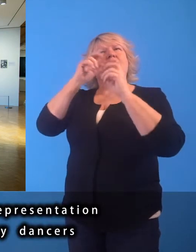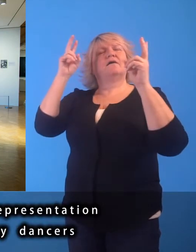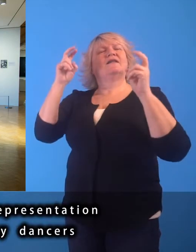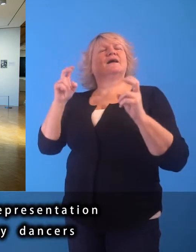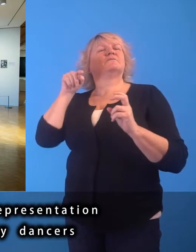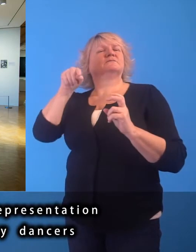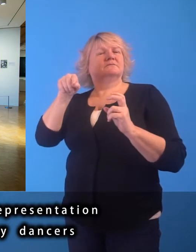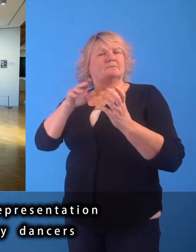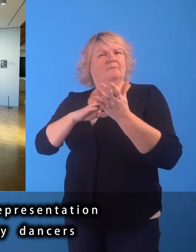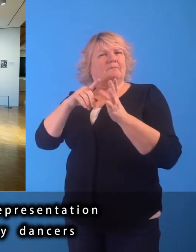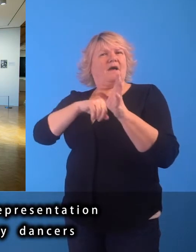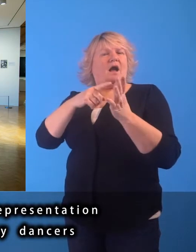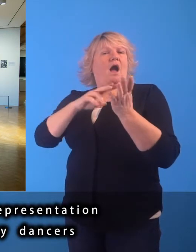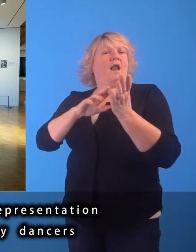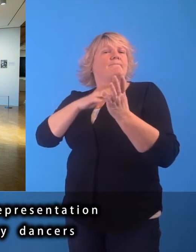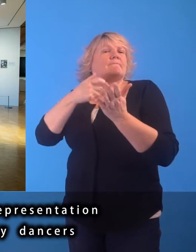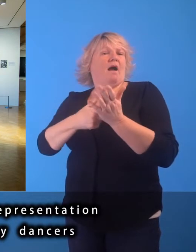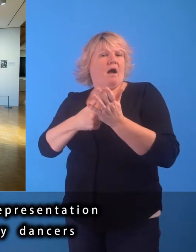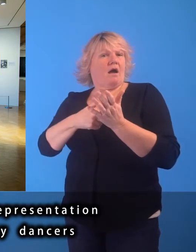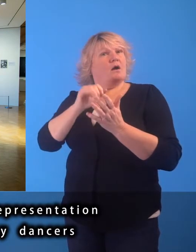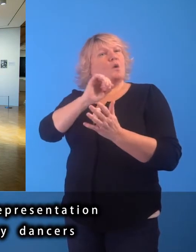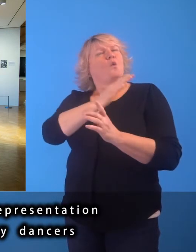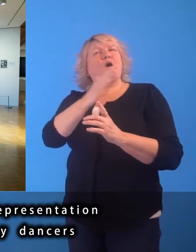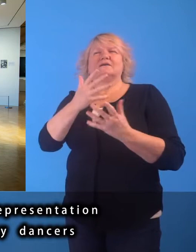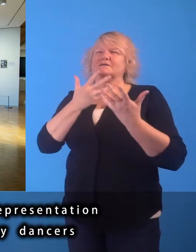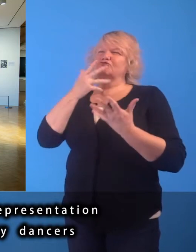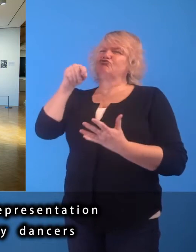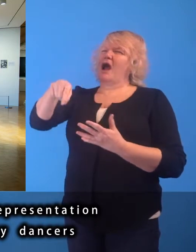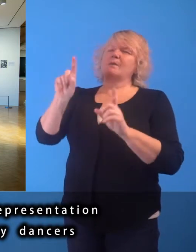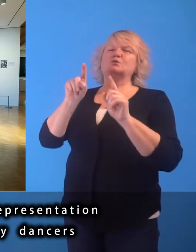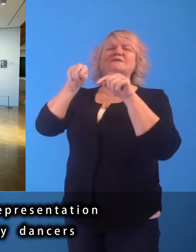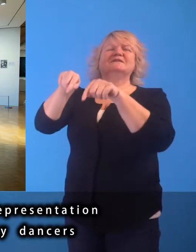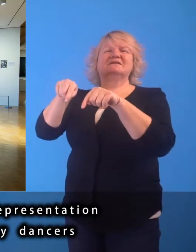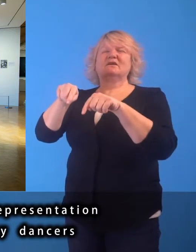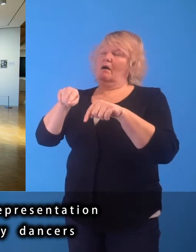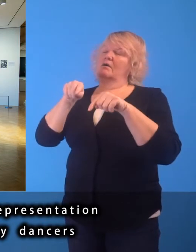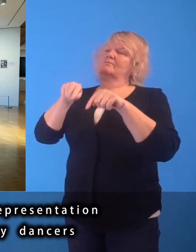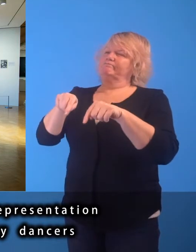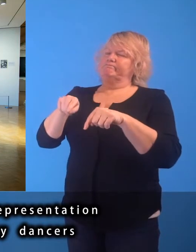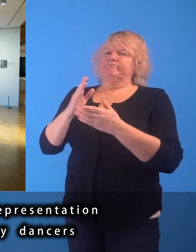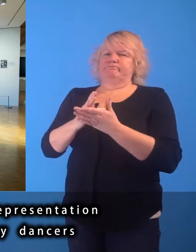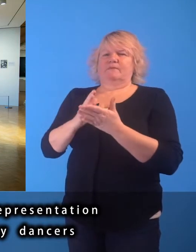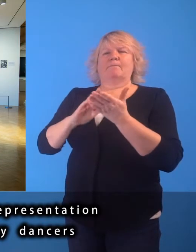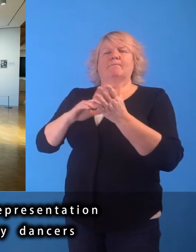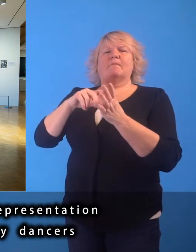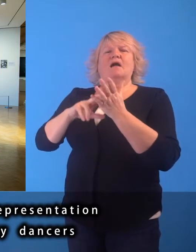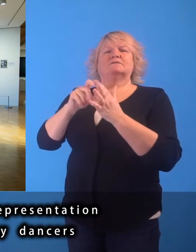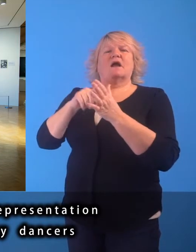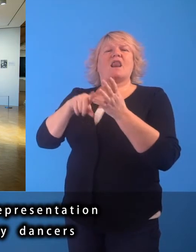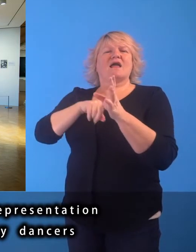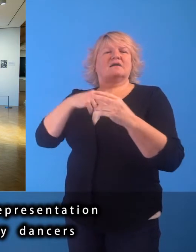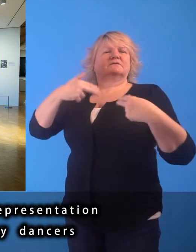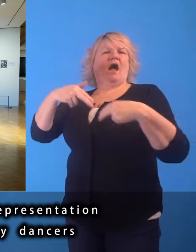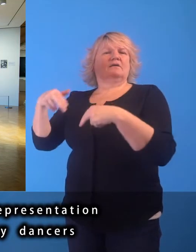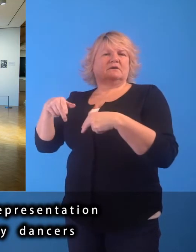Popular themes in the Western representation of Myanmar were the Mandalay dancers,